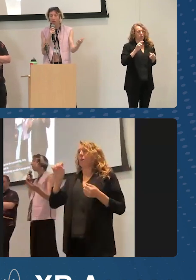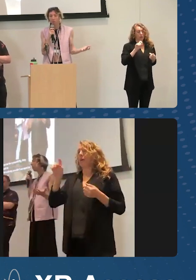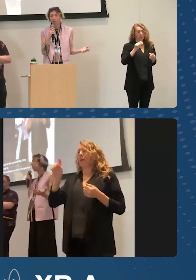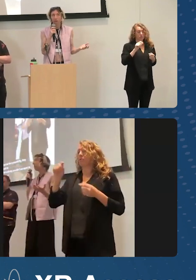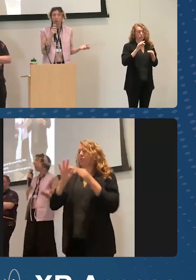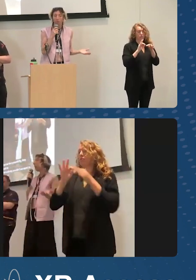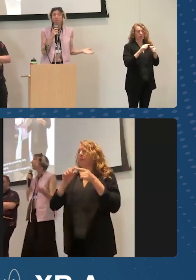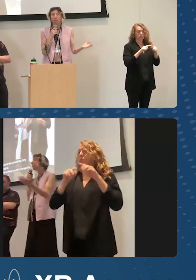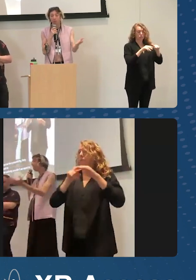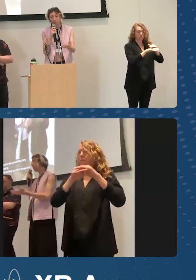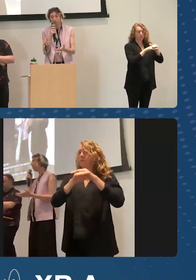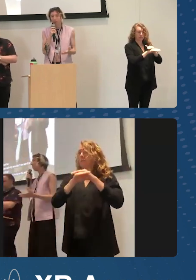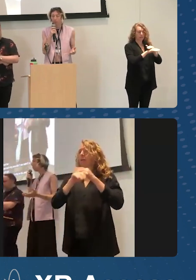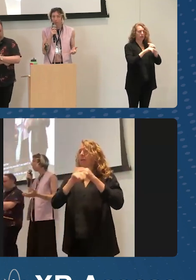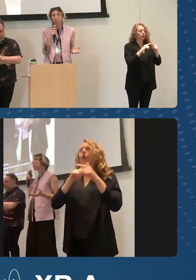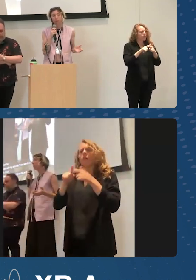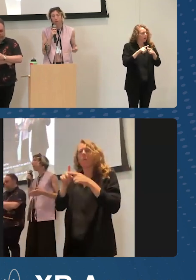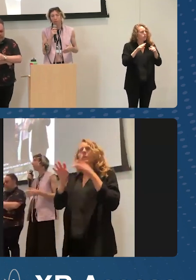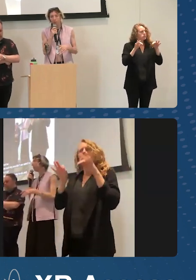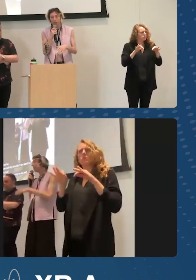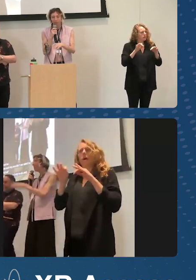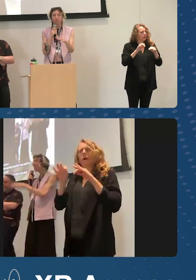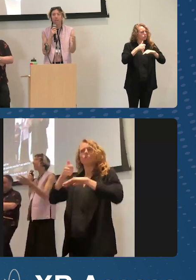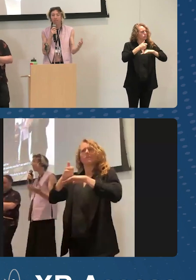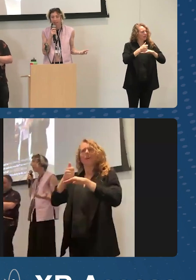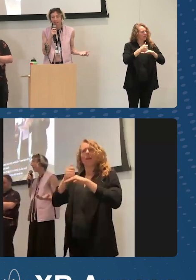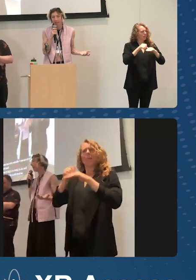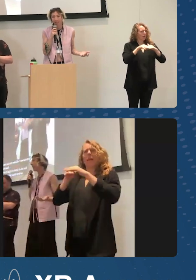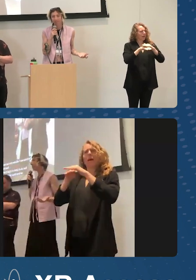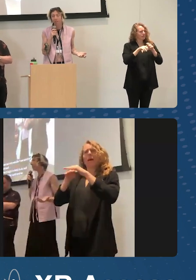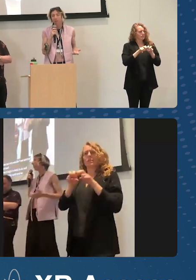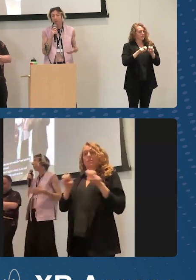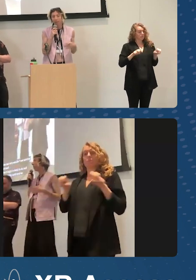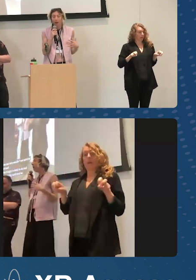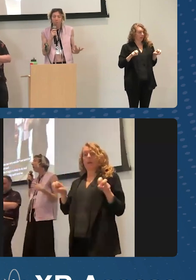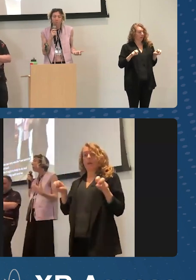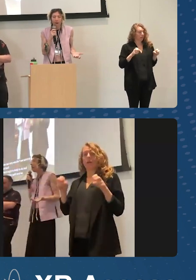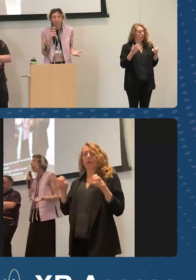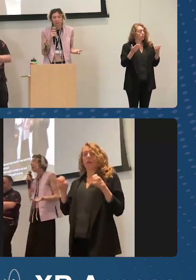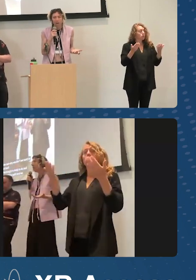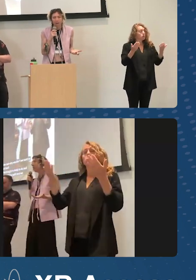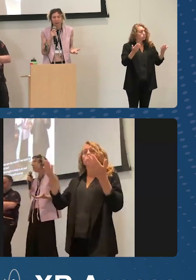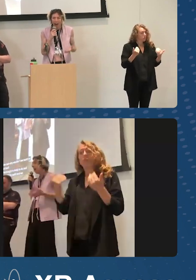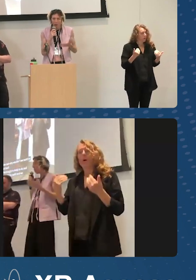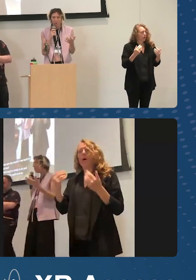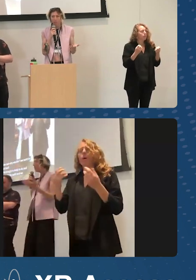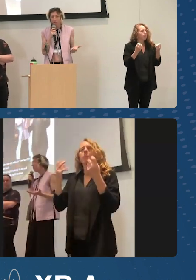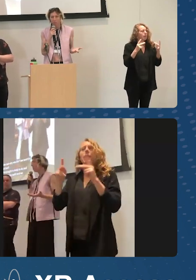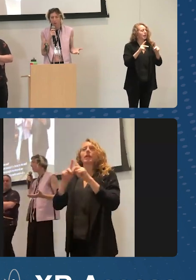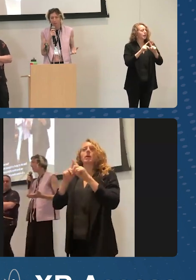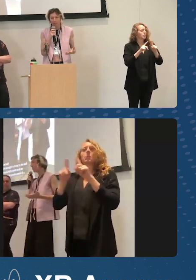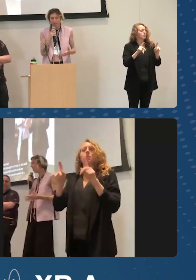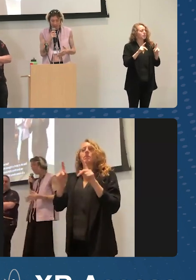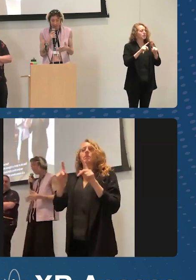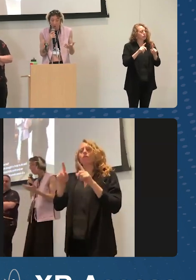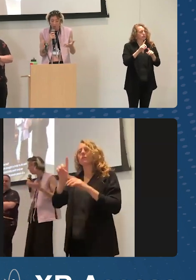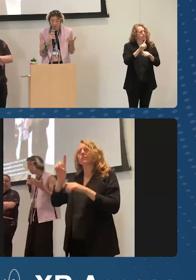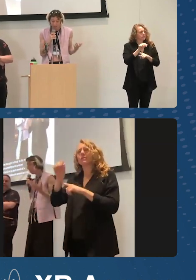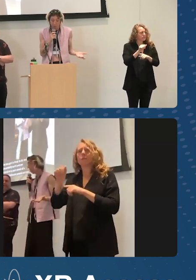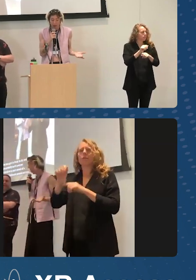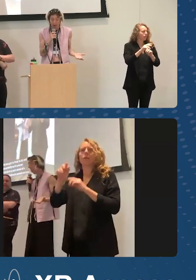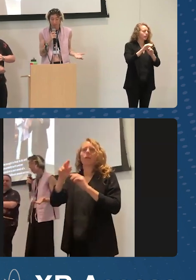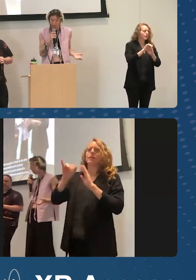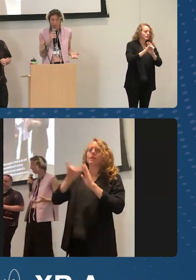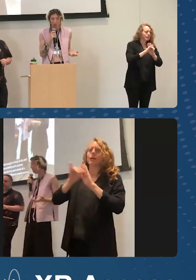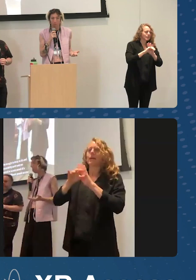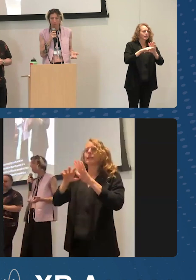panel of a bunch of different people across a lot of intersecting identities to help advise on how we should approach this in a